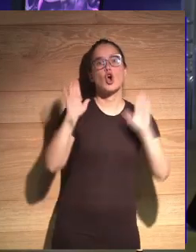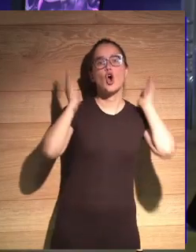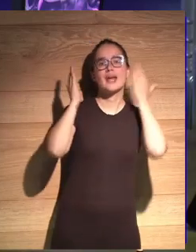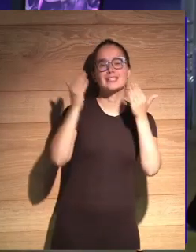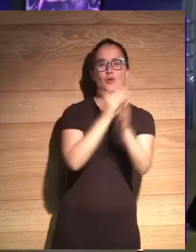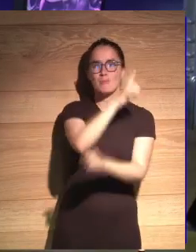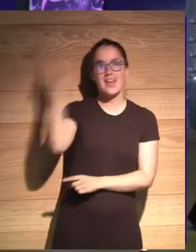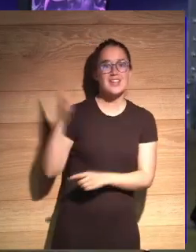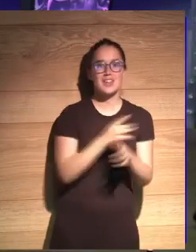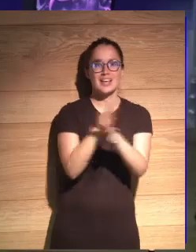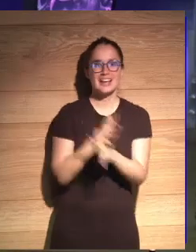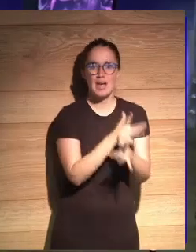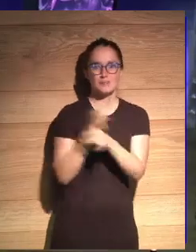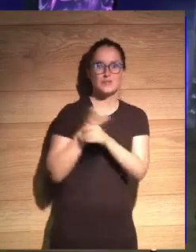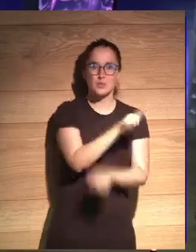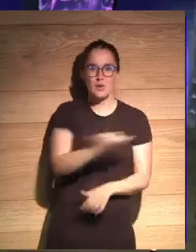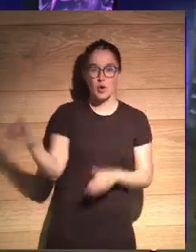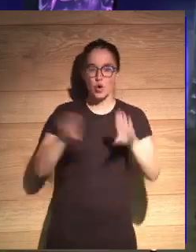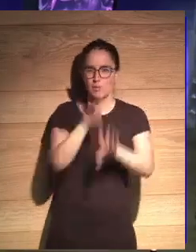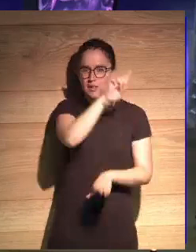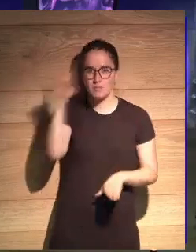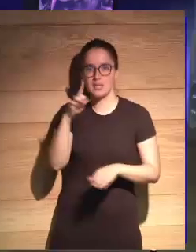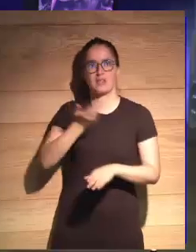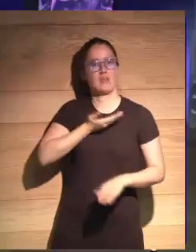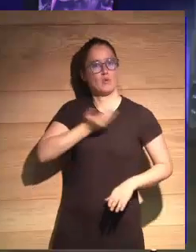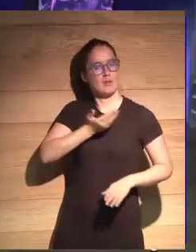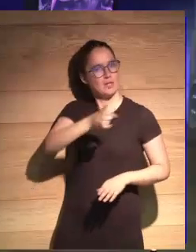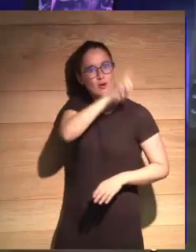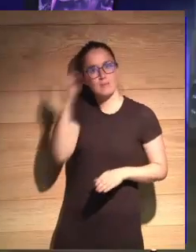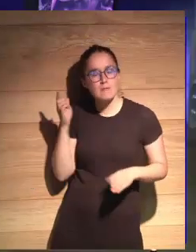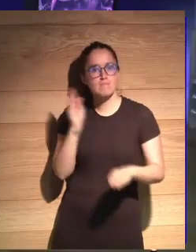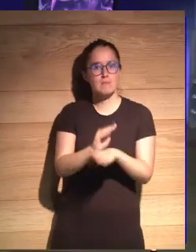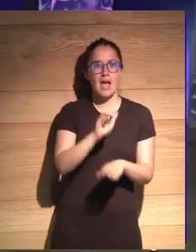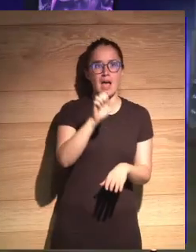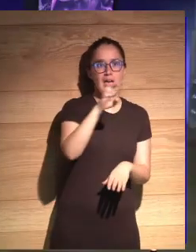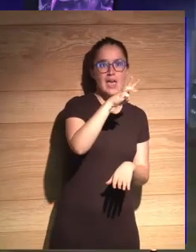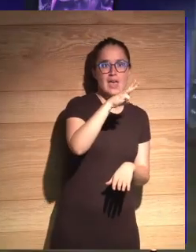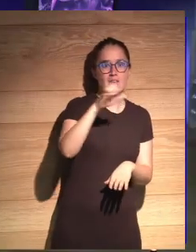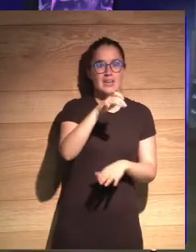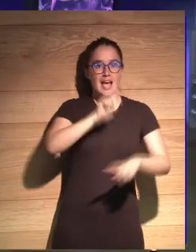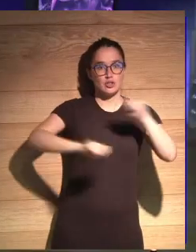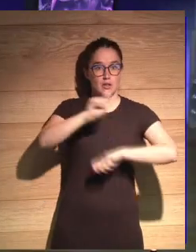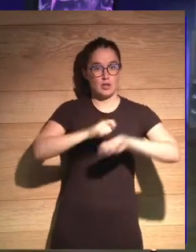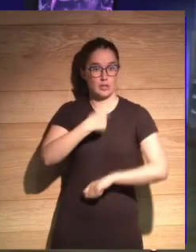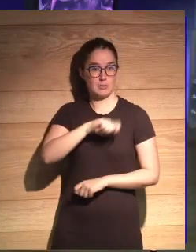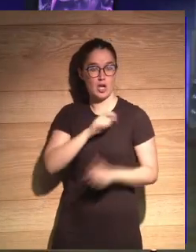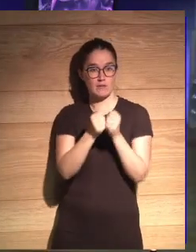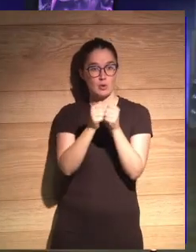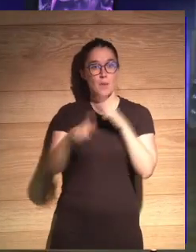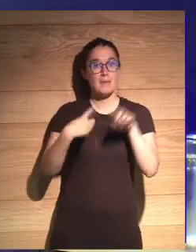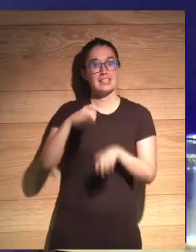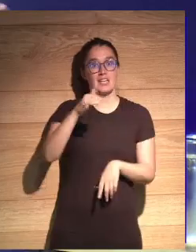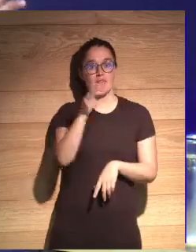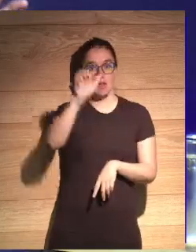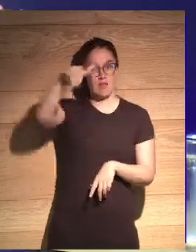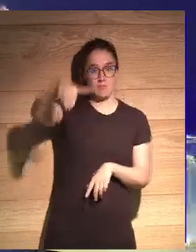being in this first edition of Madrid Games Week, organized by the City Hall of Madrid, the Community of Madrid,